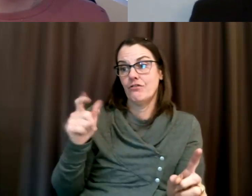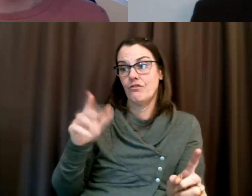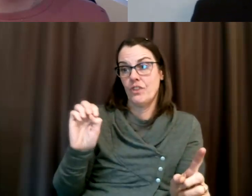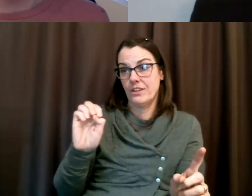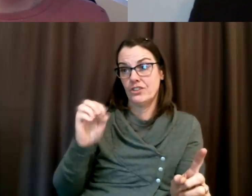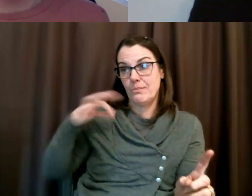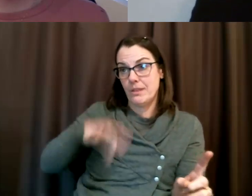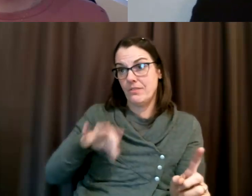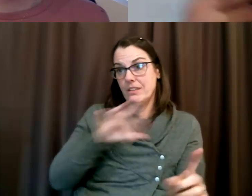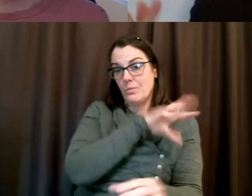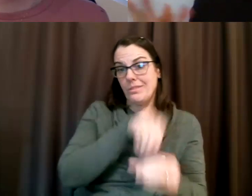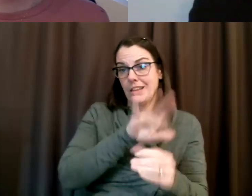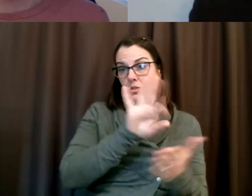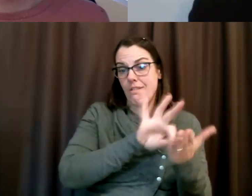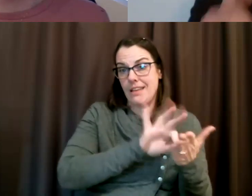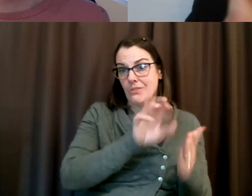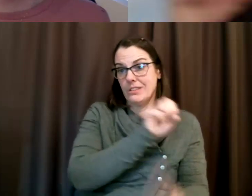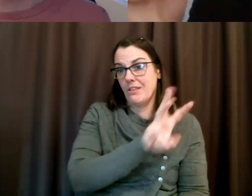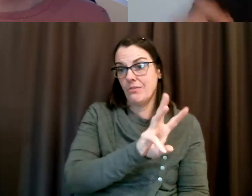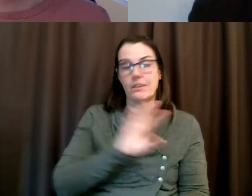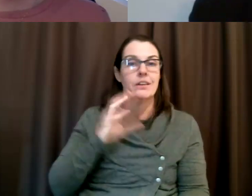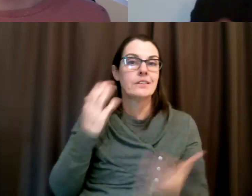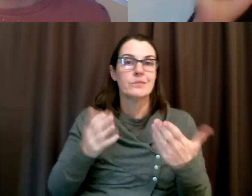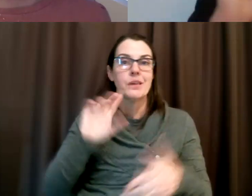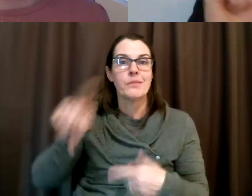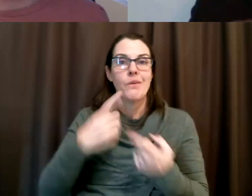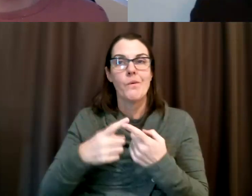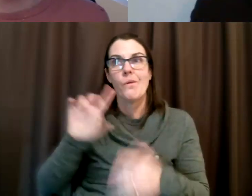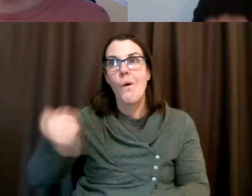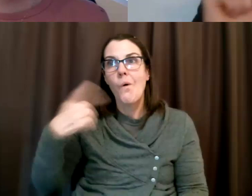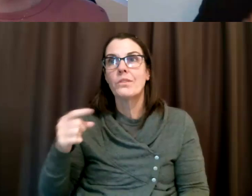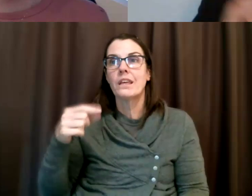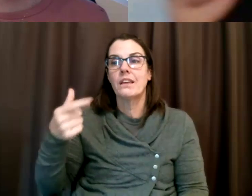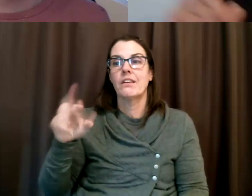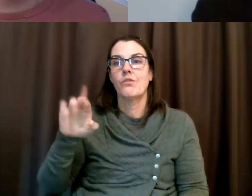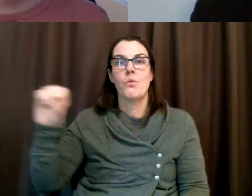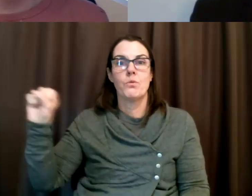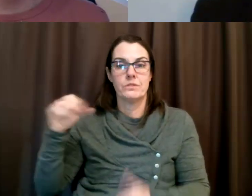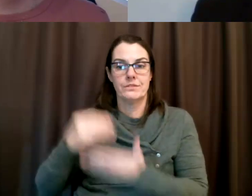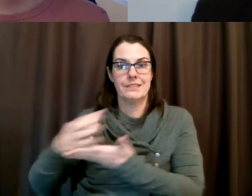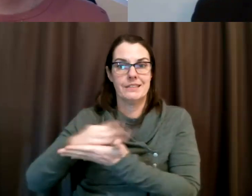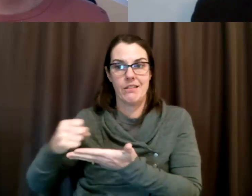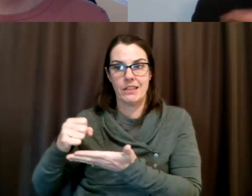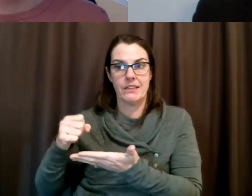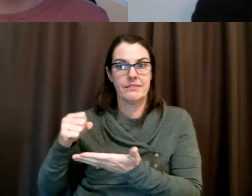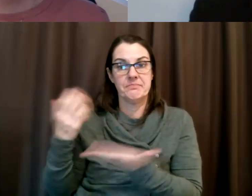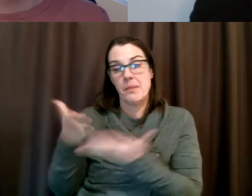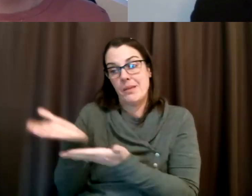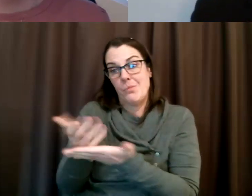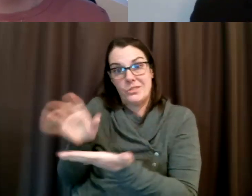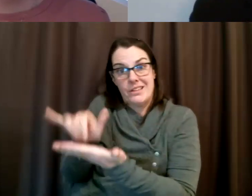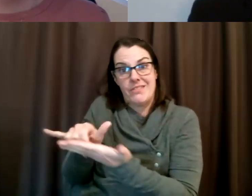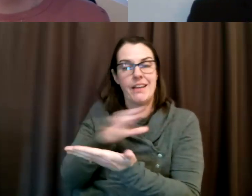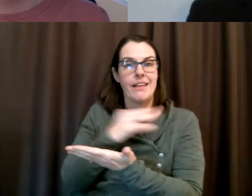right? So maybe just the gross salary, right? Maybe only a portion of that can be allocated. And if it's